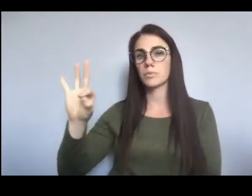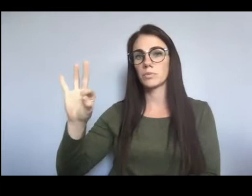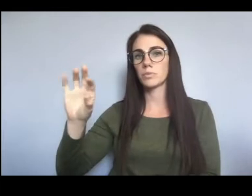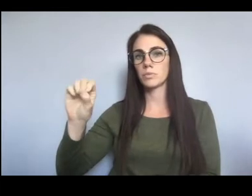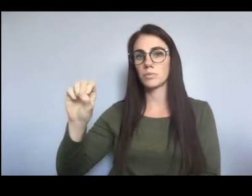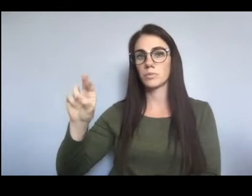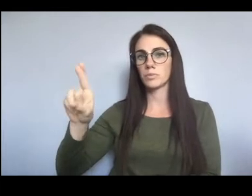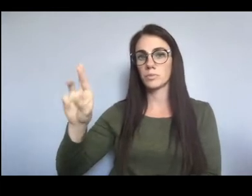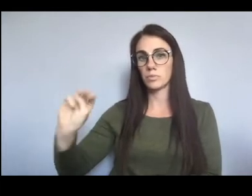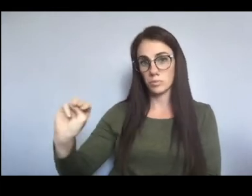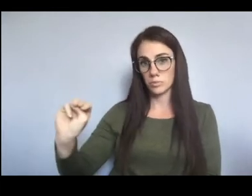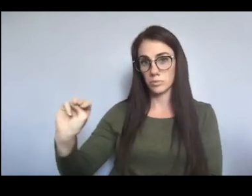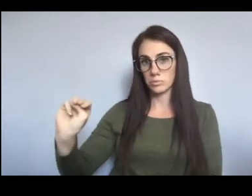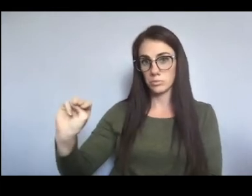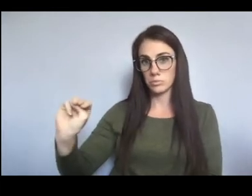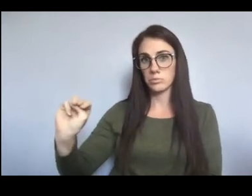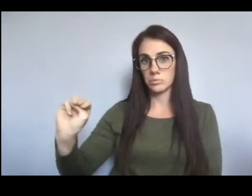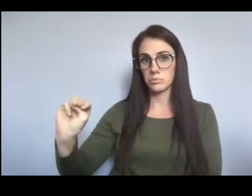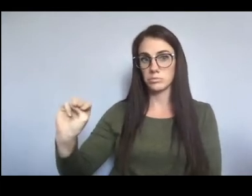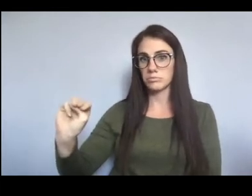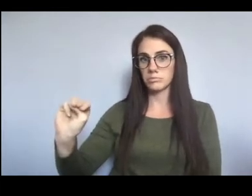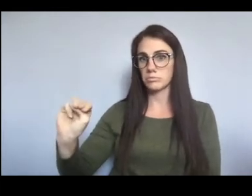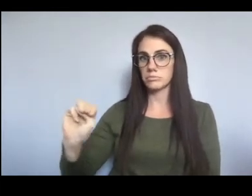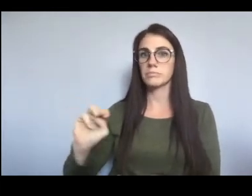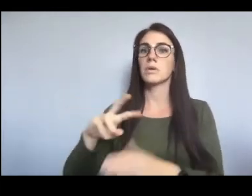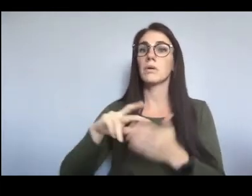singular form.